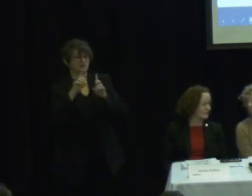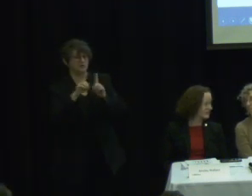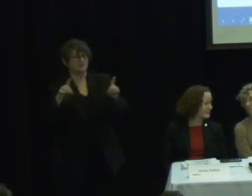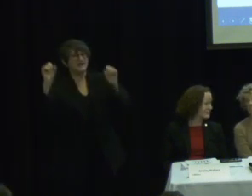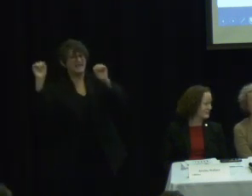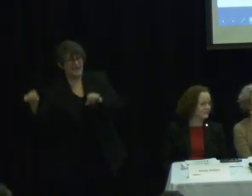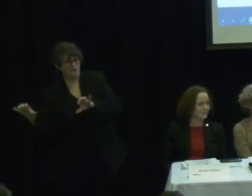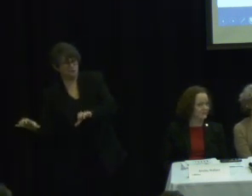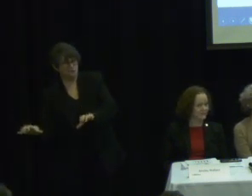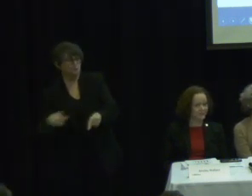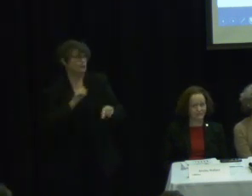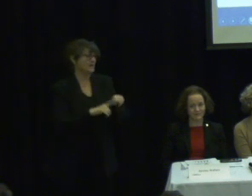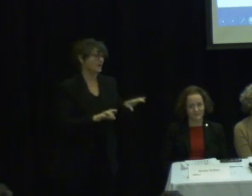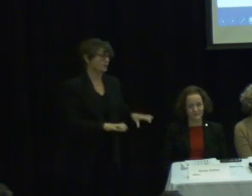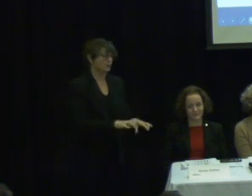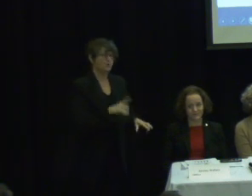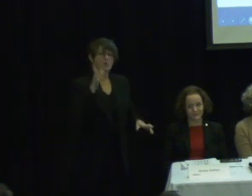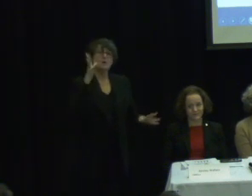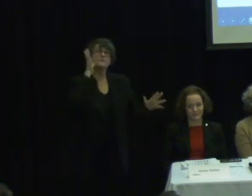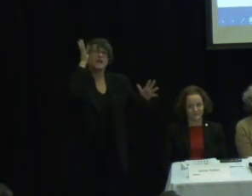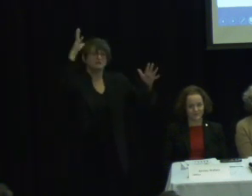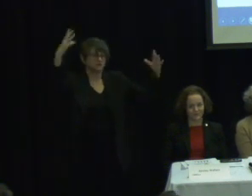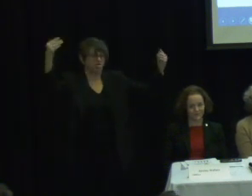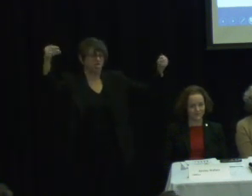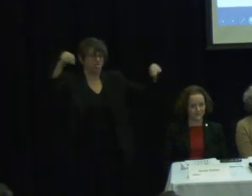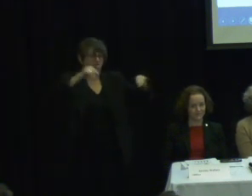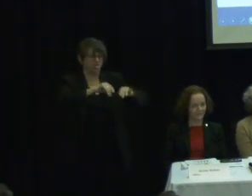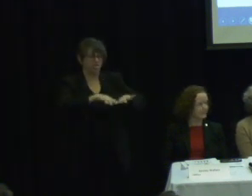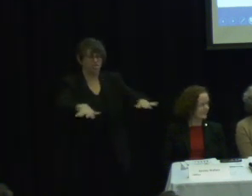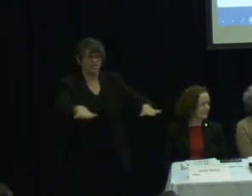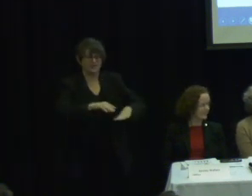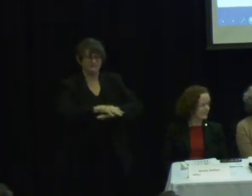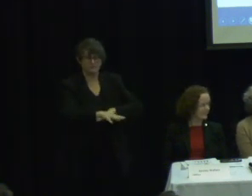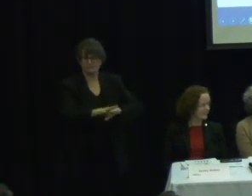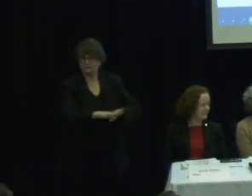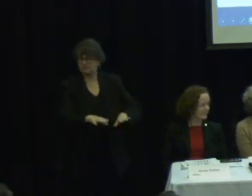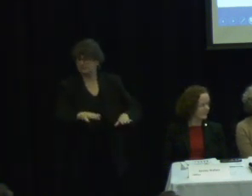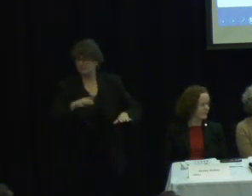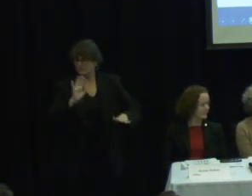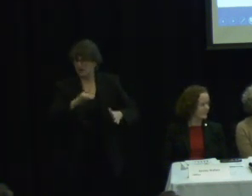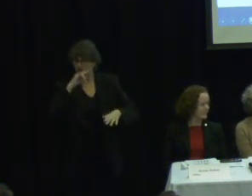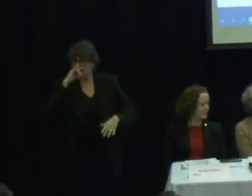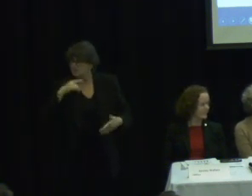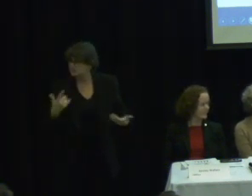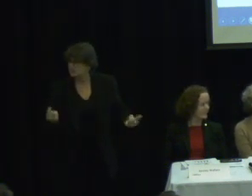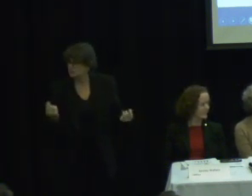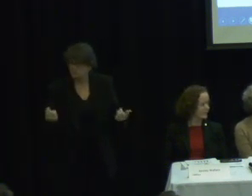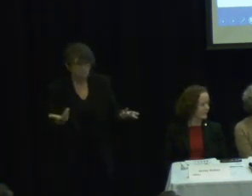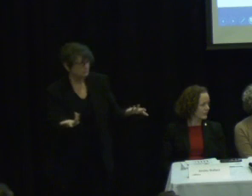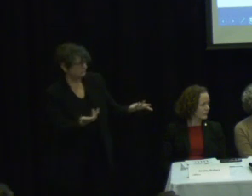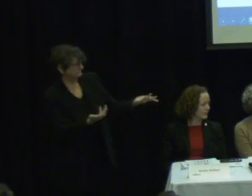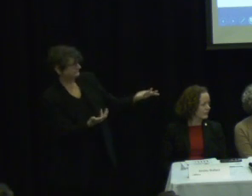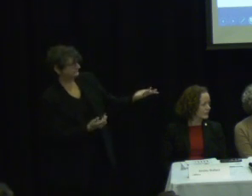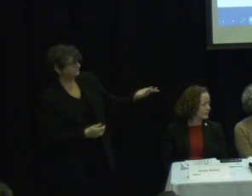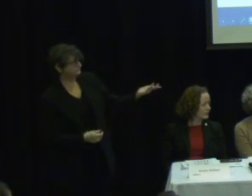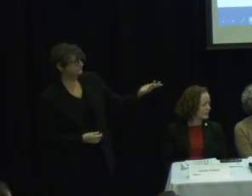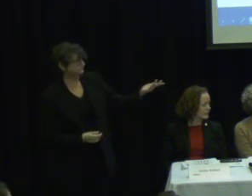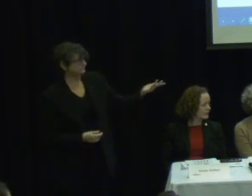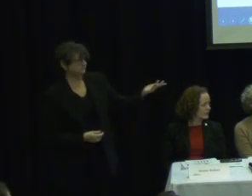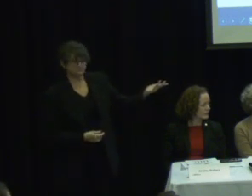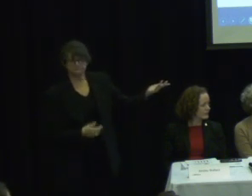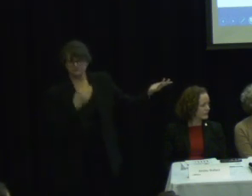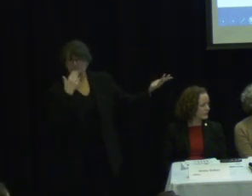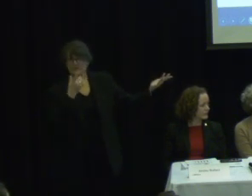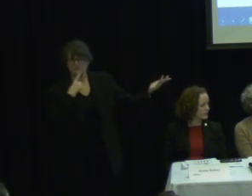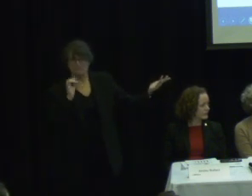filters down to their kids. So I'd be very interested in that. Yeah. Thank you for that question, and I'll ask some other people to